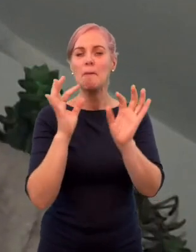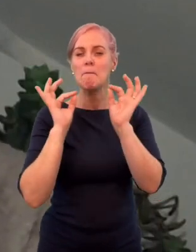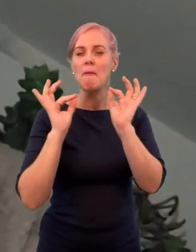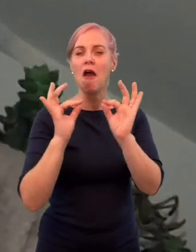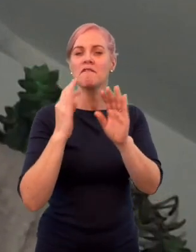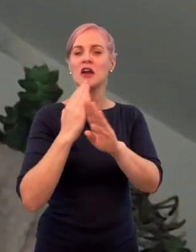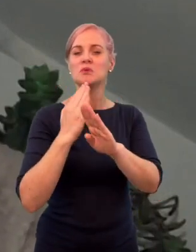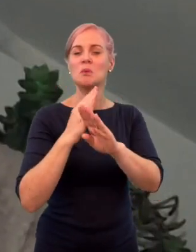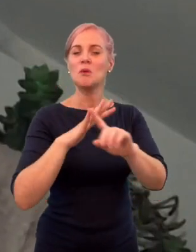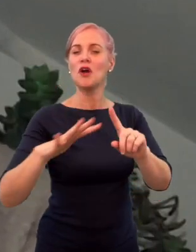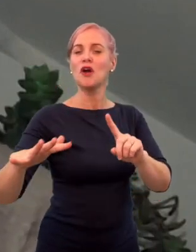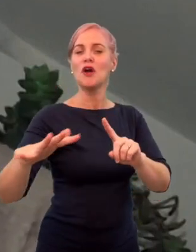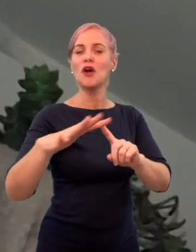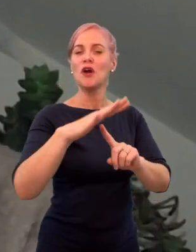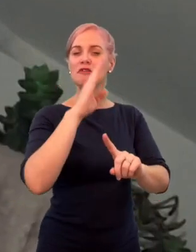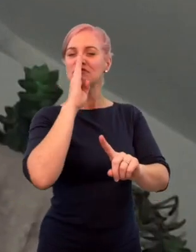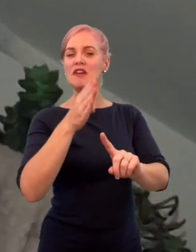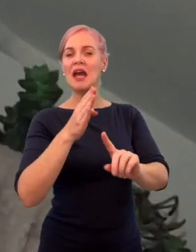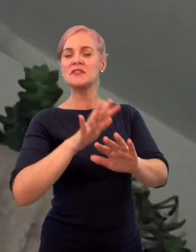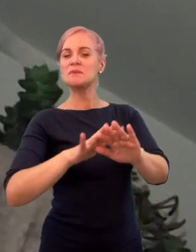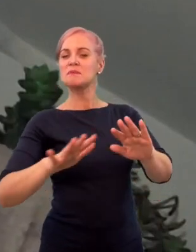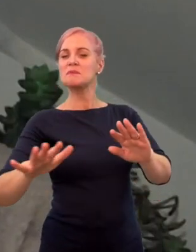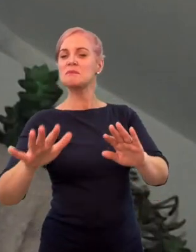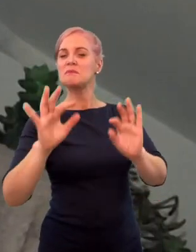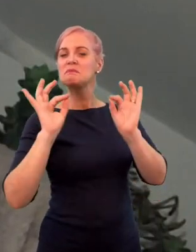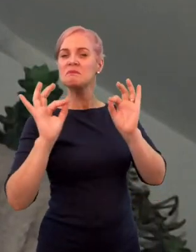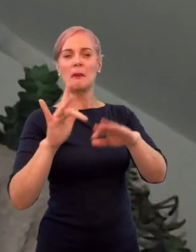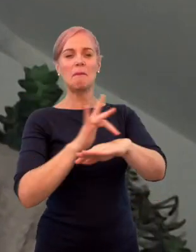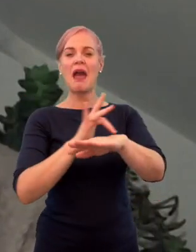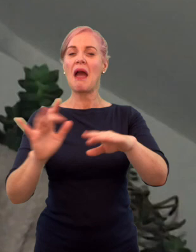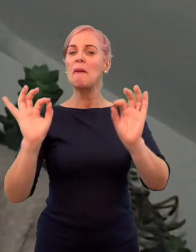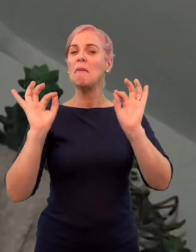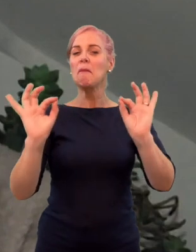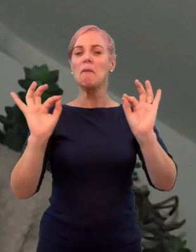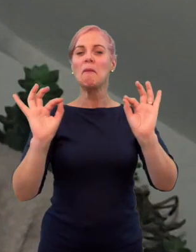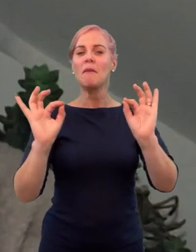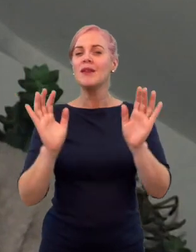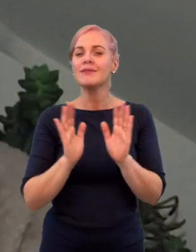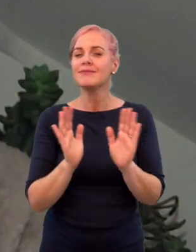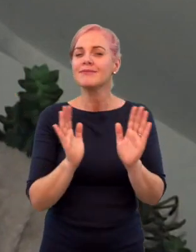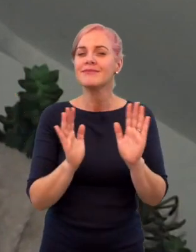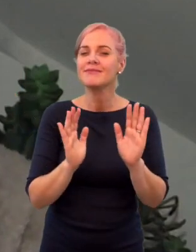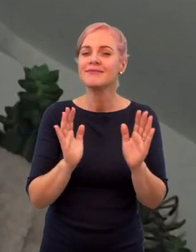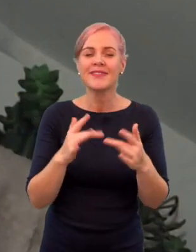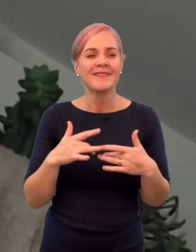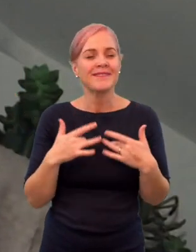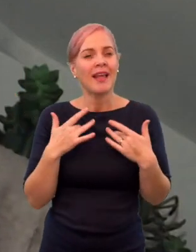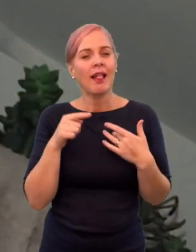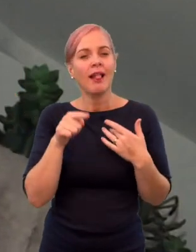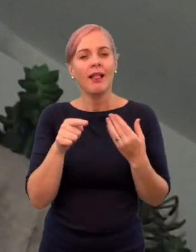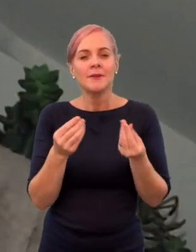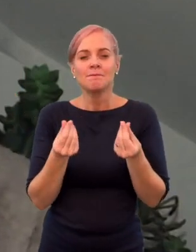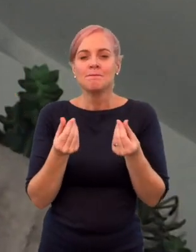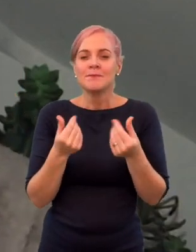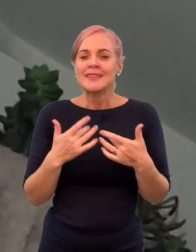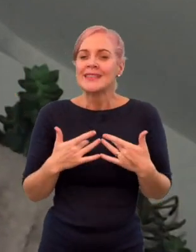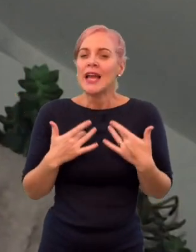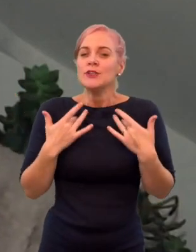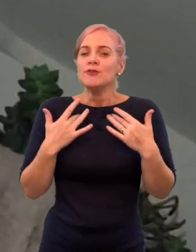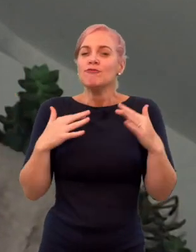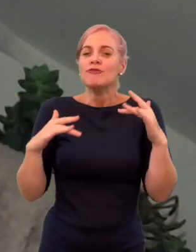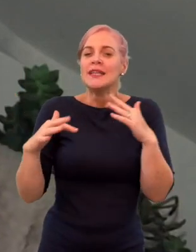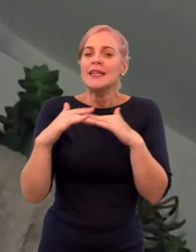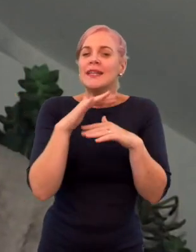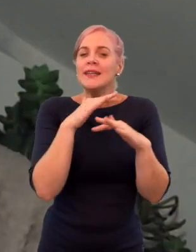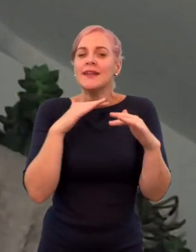I don't think it's a polished piece of work or a straight piece of work, like a straight play sort of, I find it